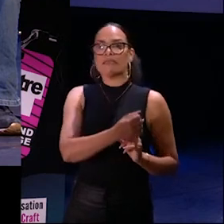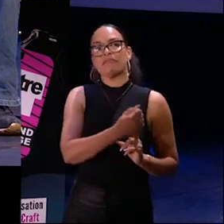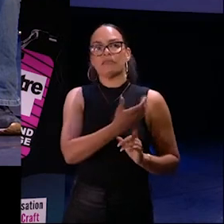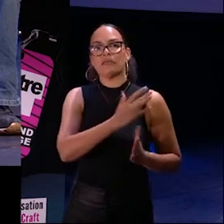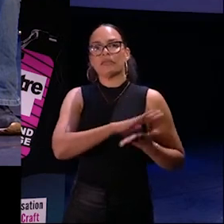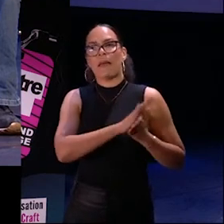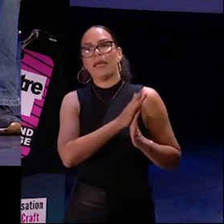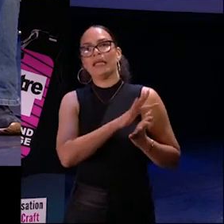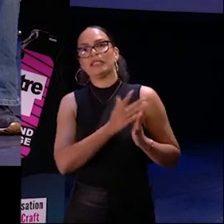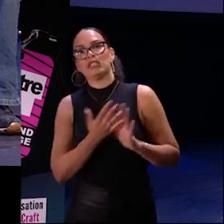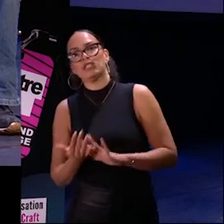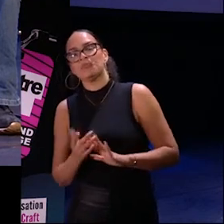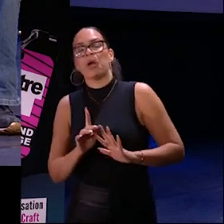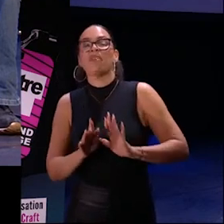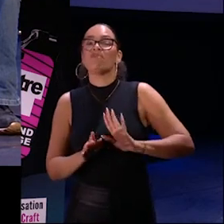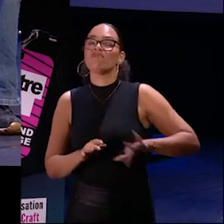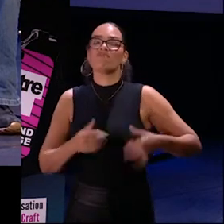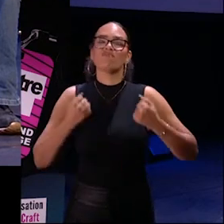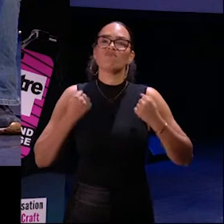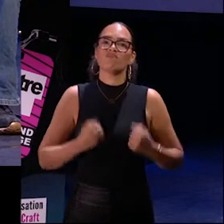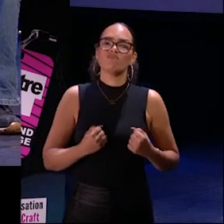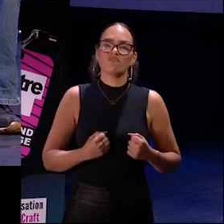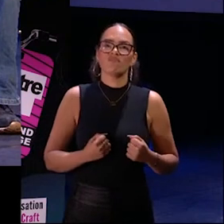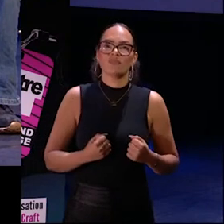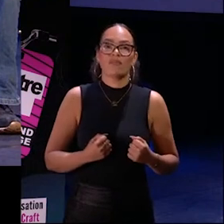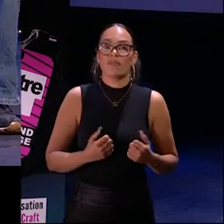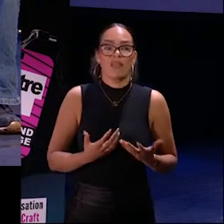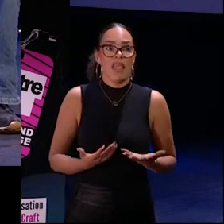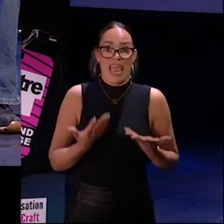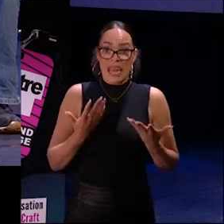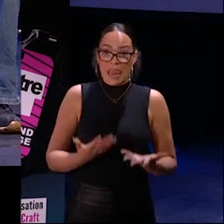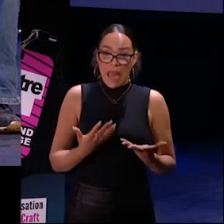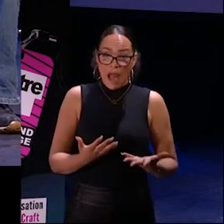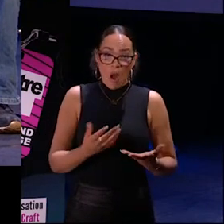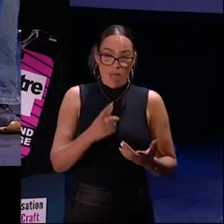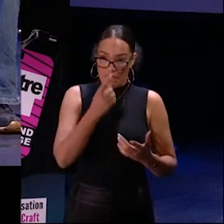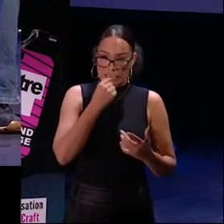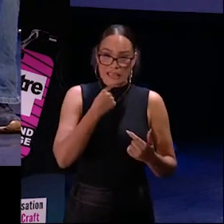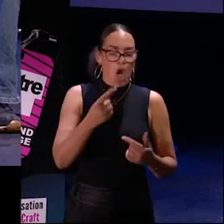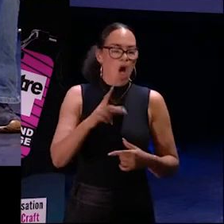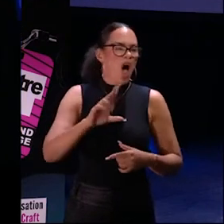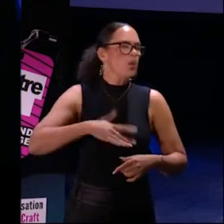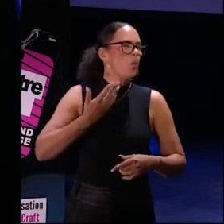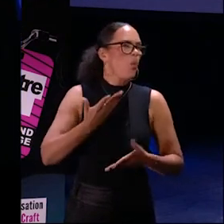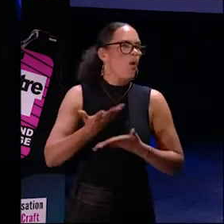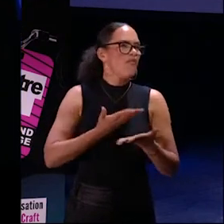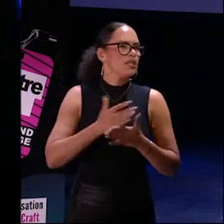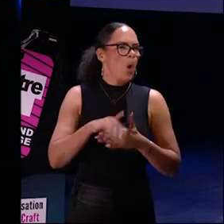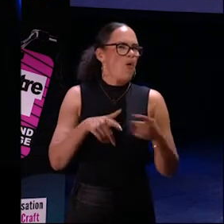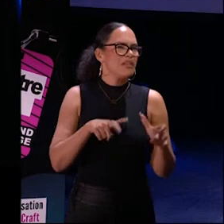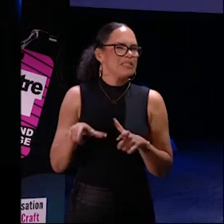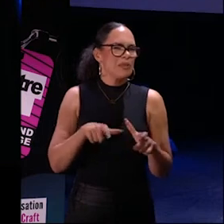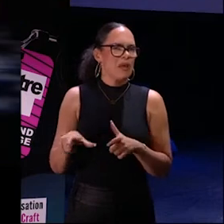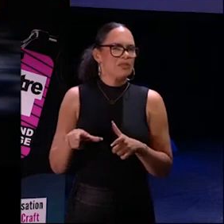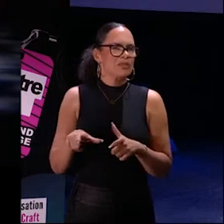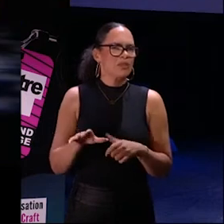believe that, like, we are in a place that I don't think people can say no to having a conversation about it. Can I also build up